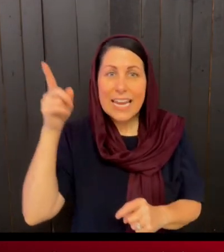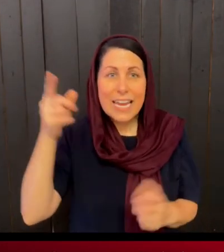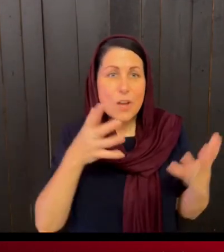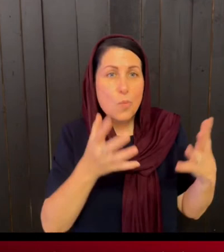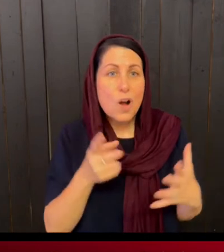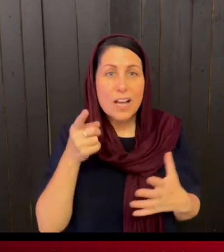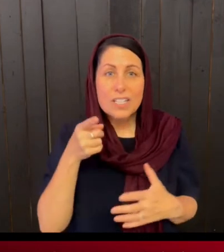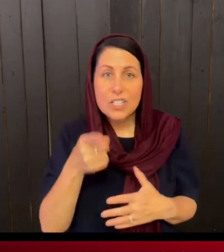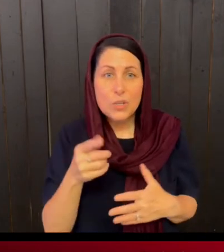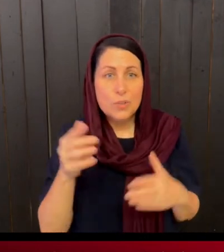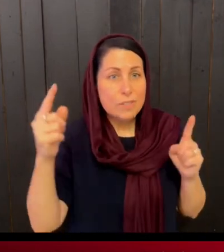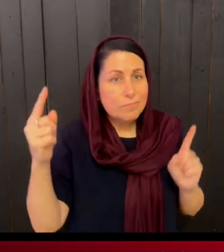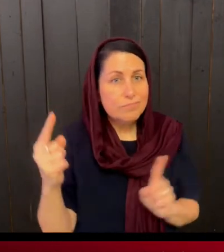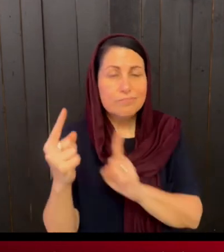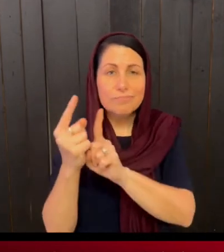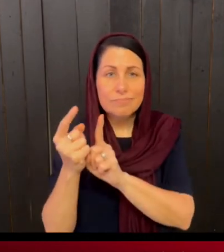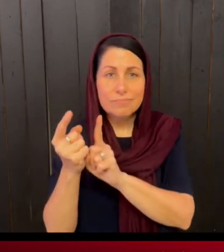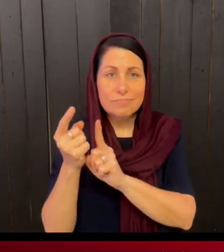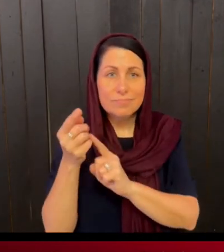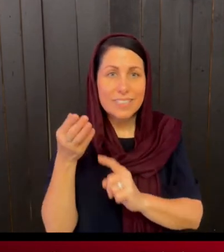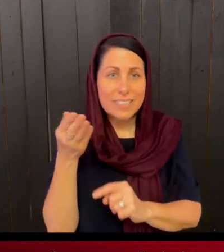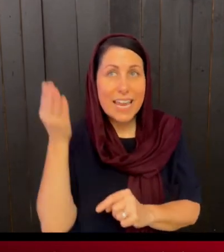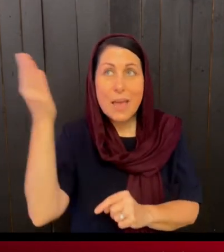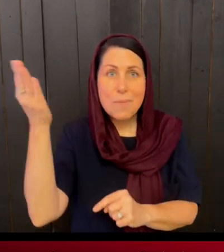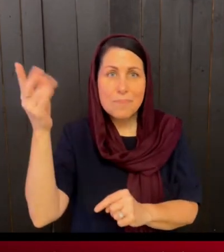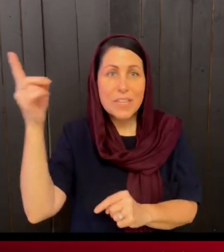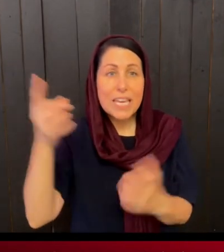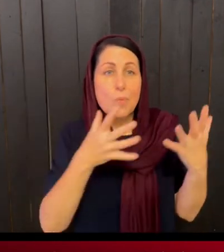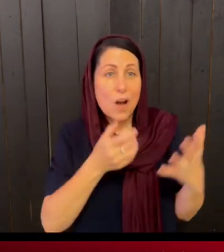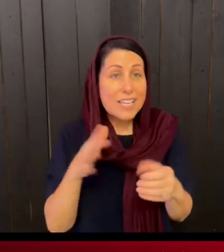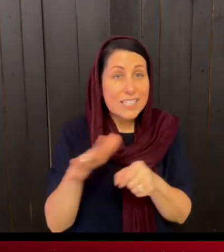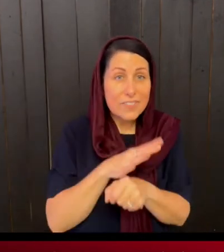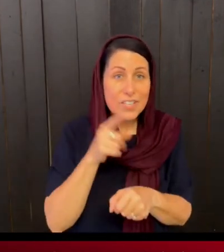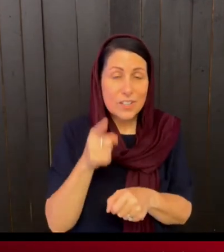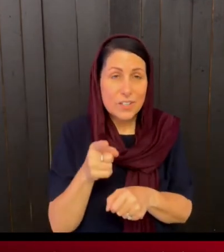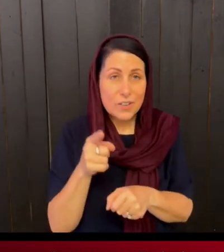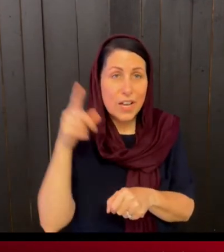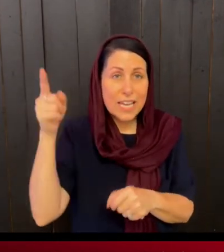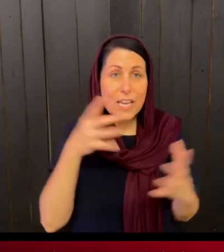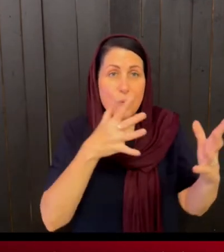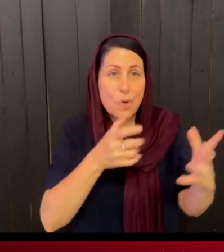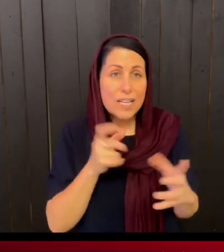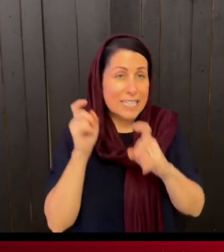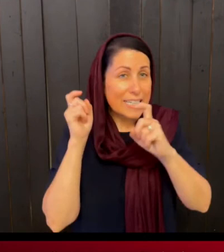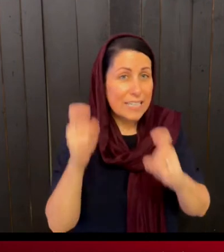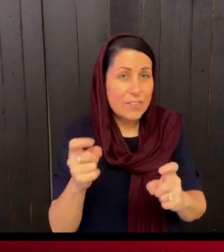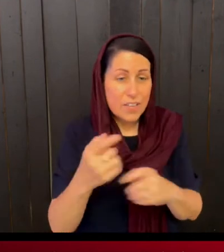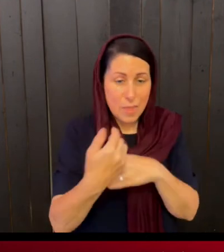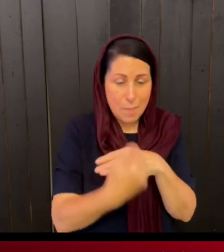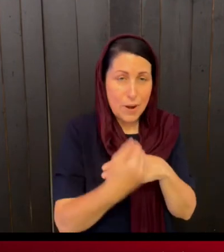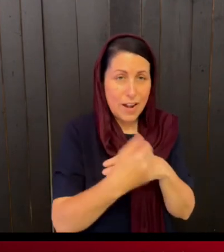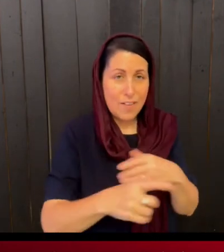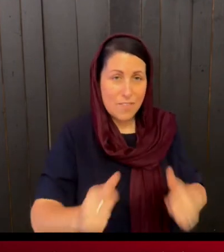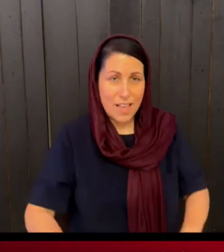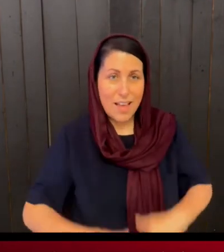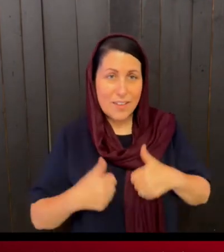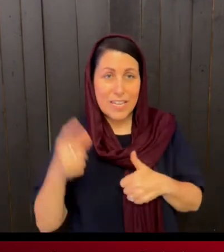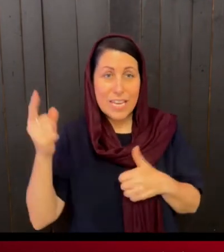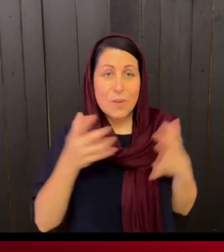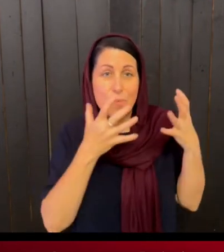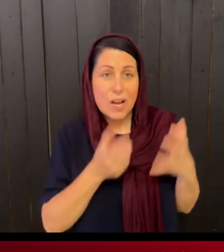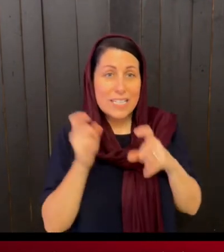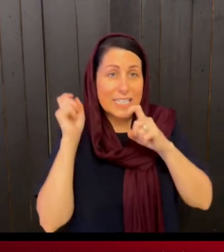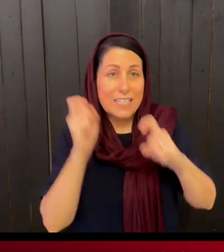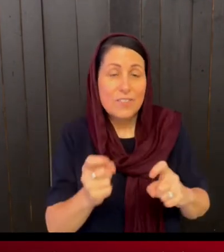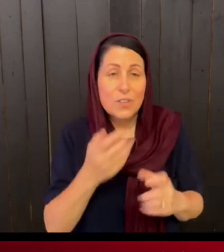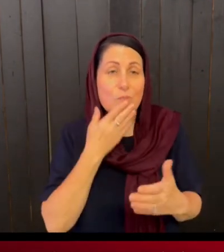so willing to fill us. He wants to fill us. He wants to give us the bread of life. He wants to give us the good things. And he